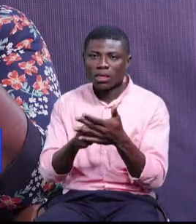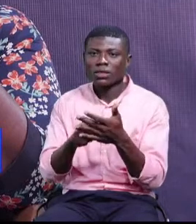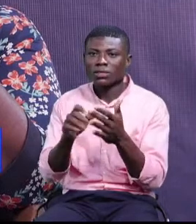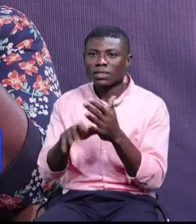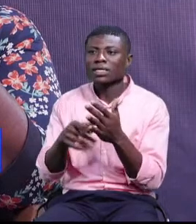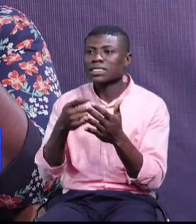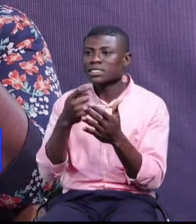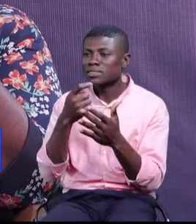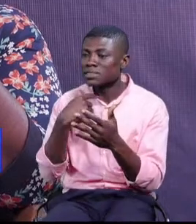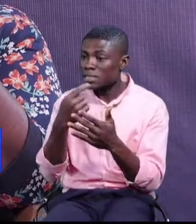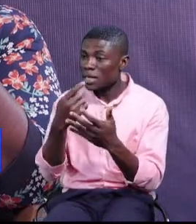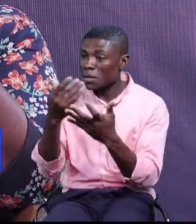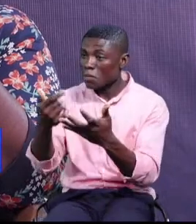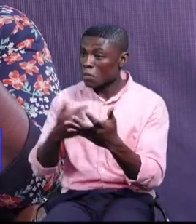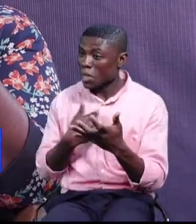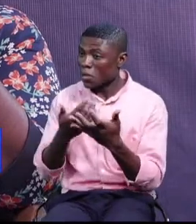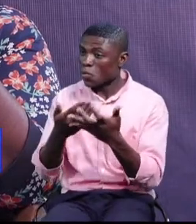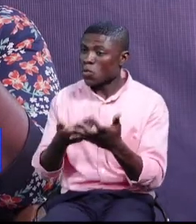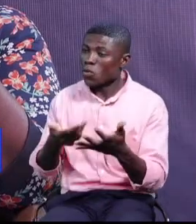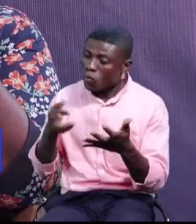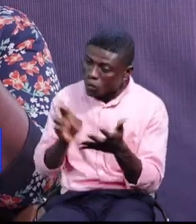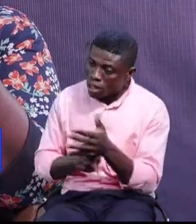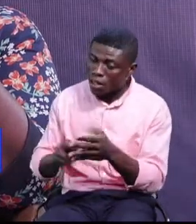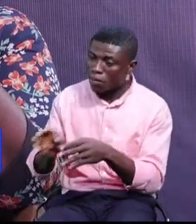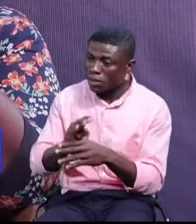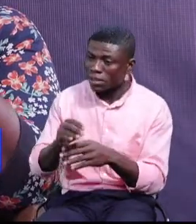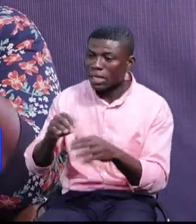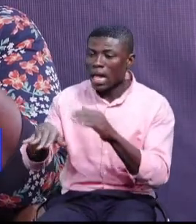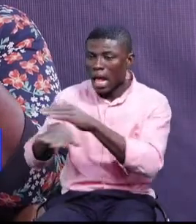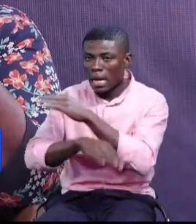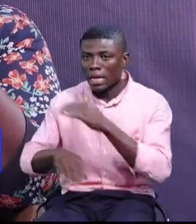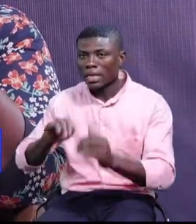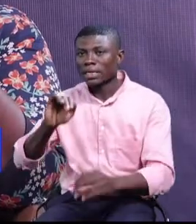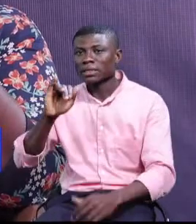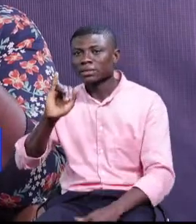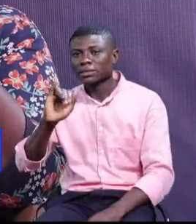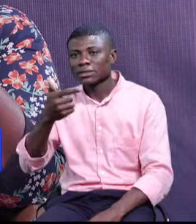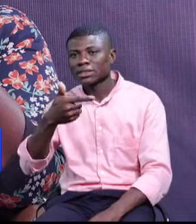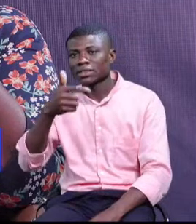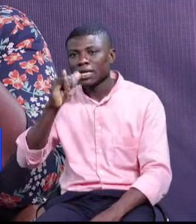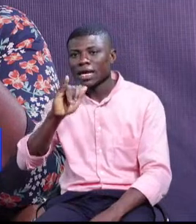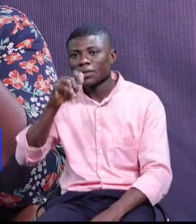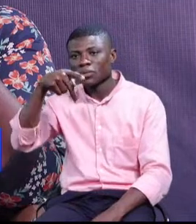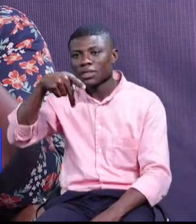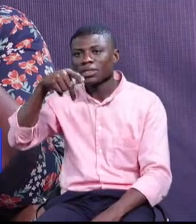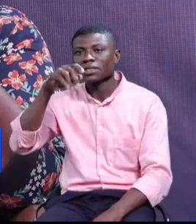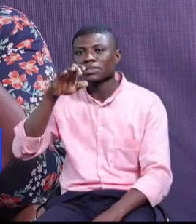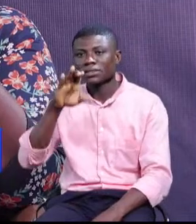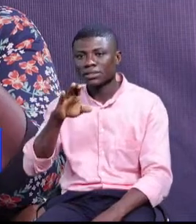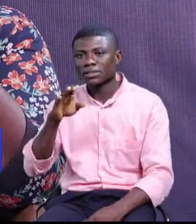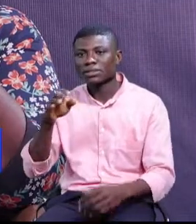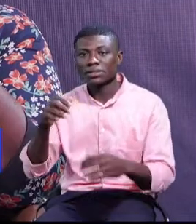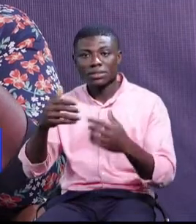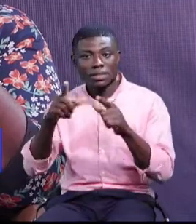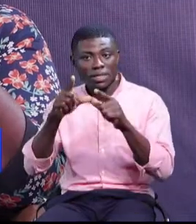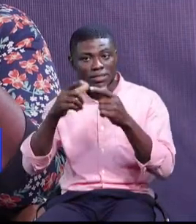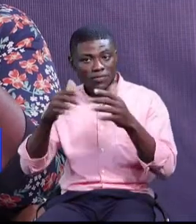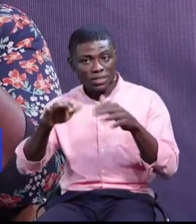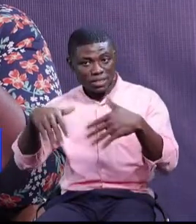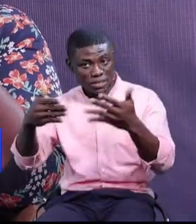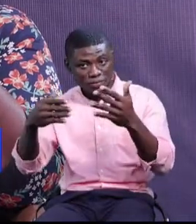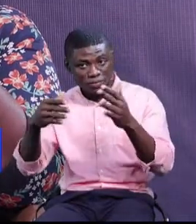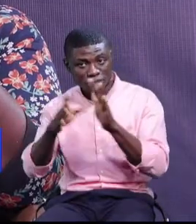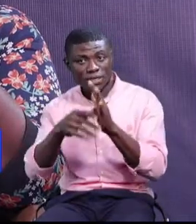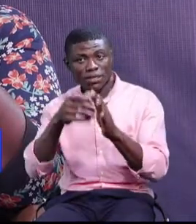to register this company under the GIPC. And after they issue you with your license, you know